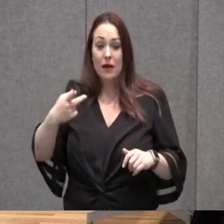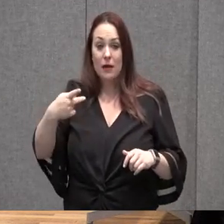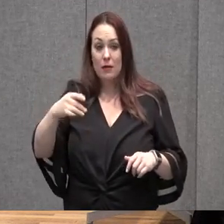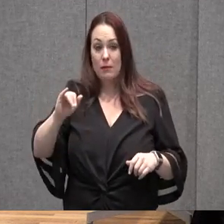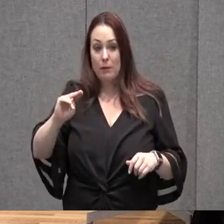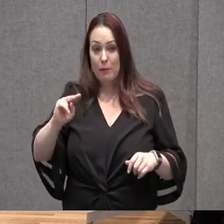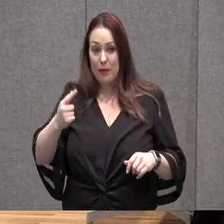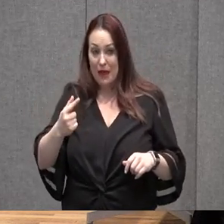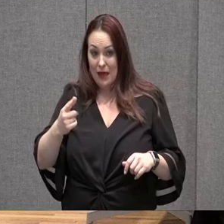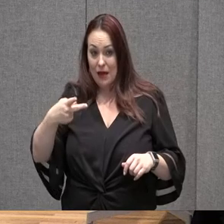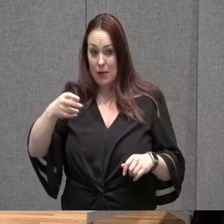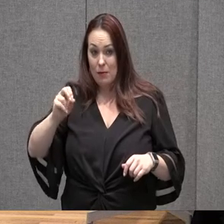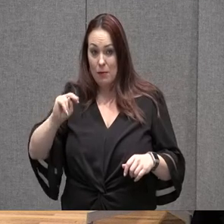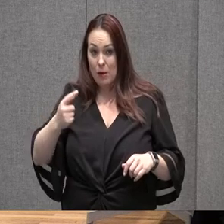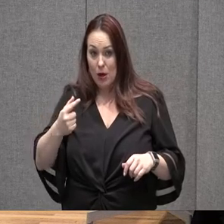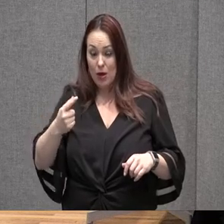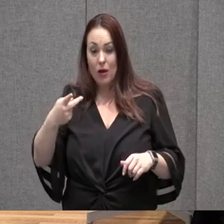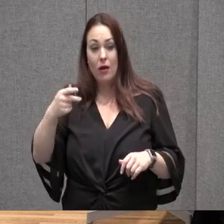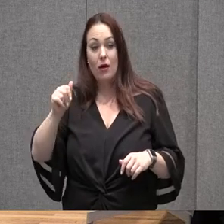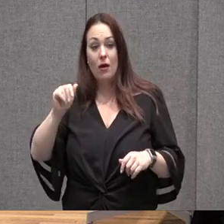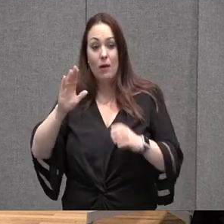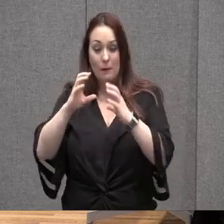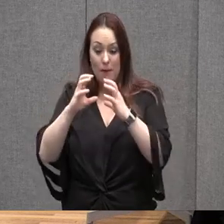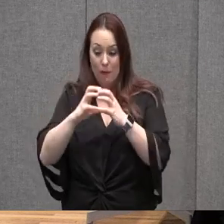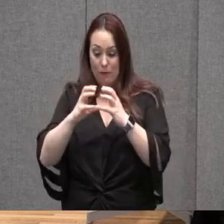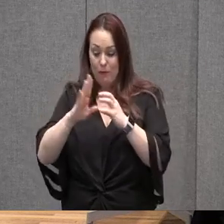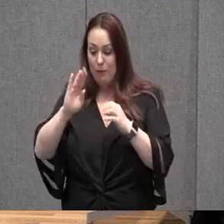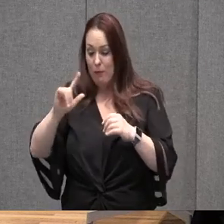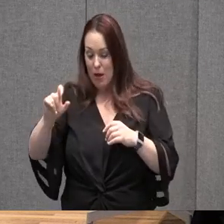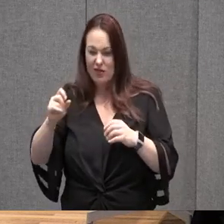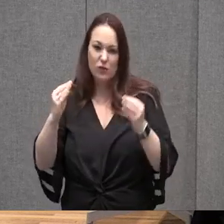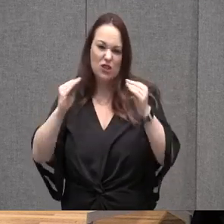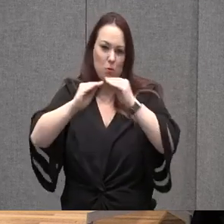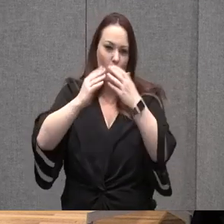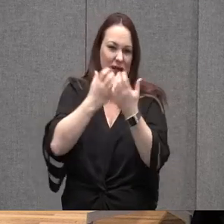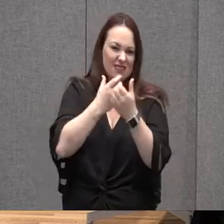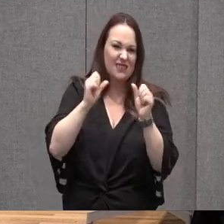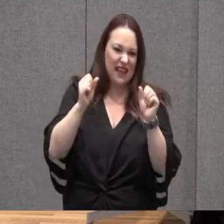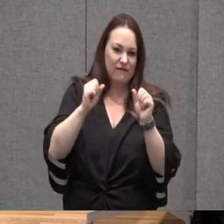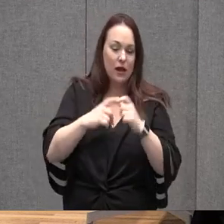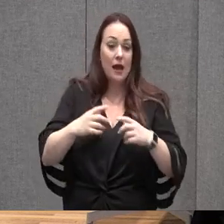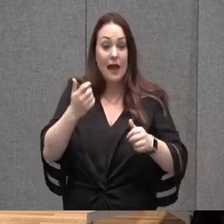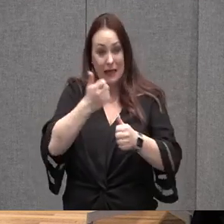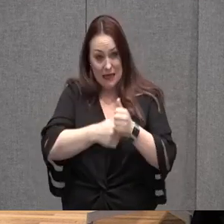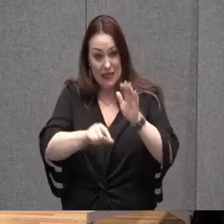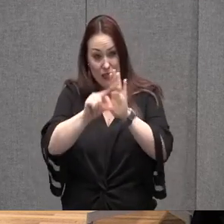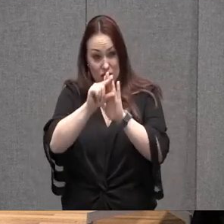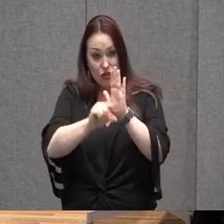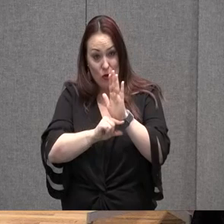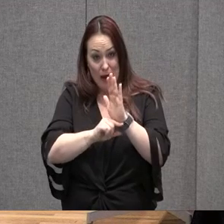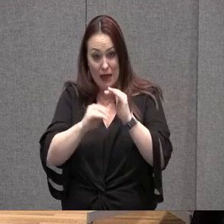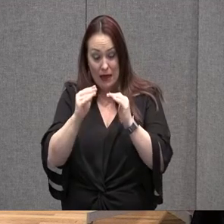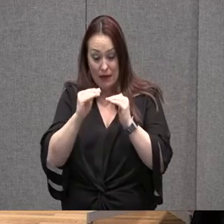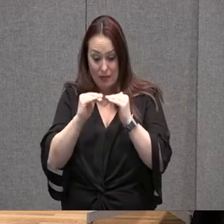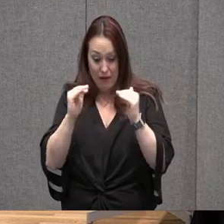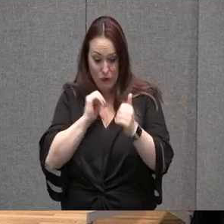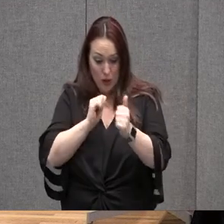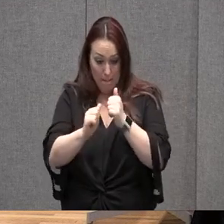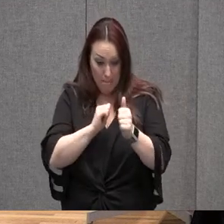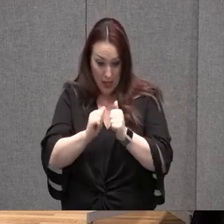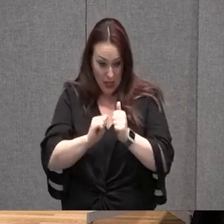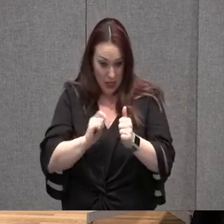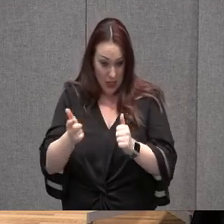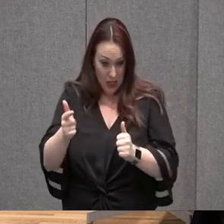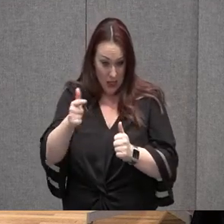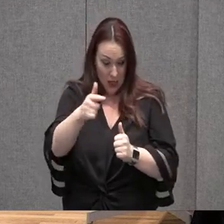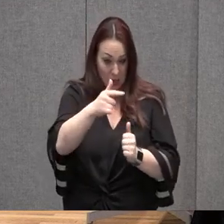balls. Oh, yeah. Which is a lot safer. And we have each grade level gets to compete.